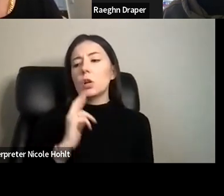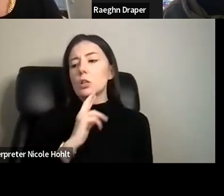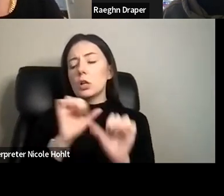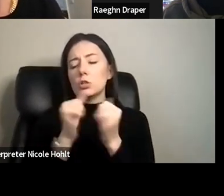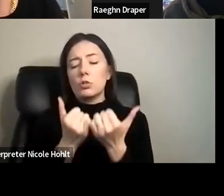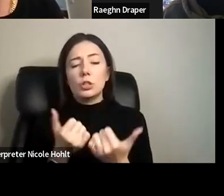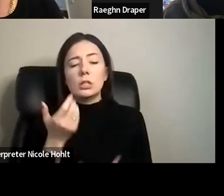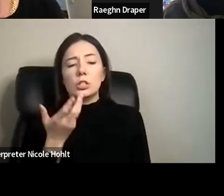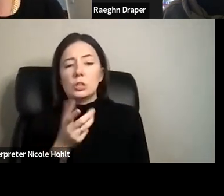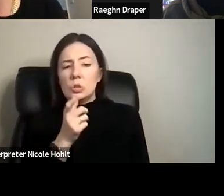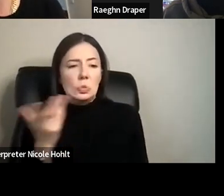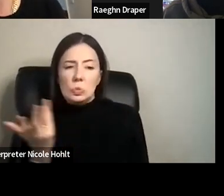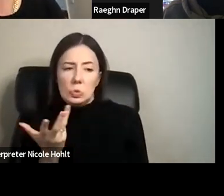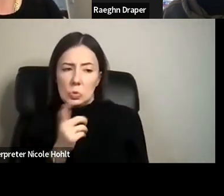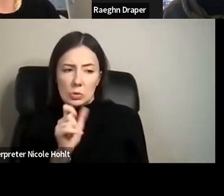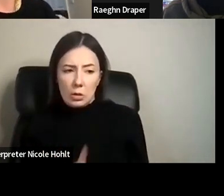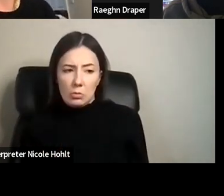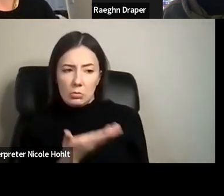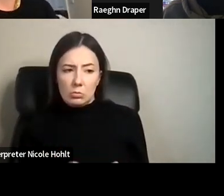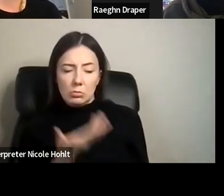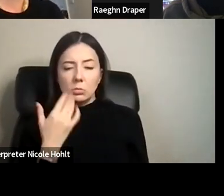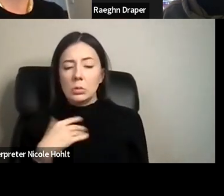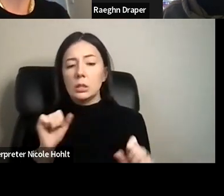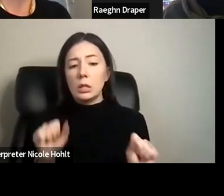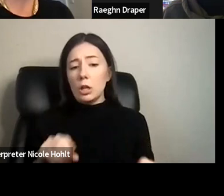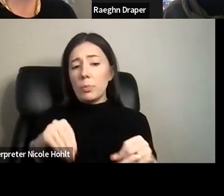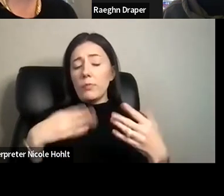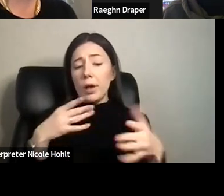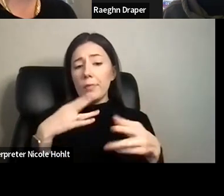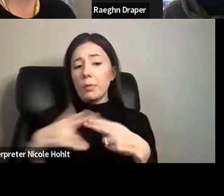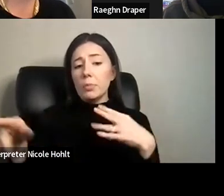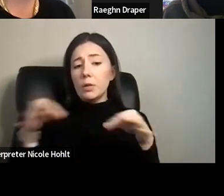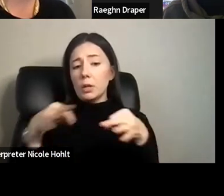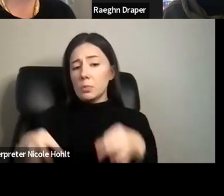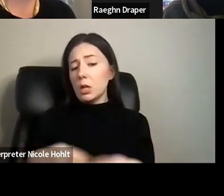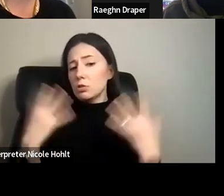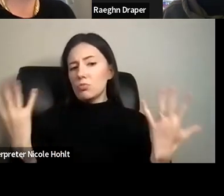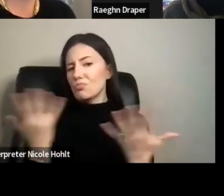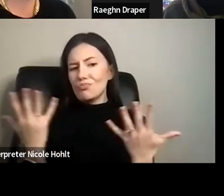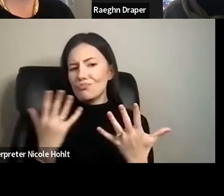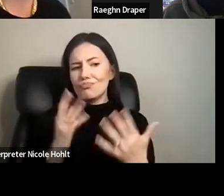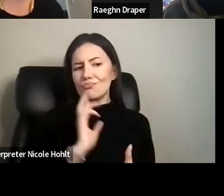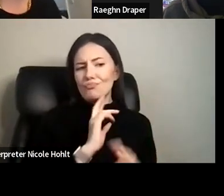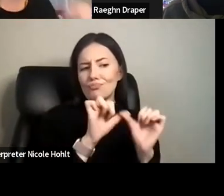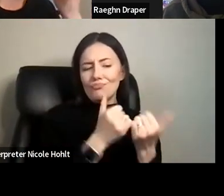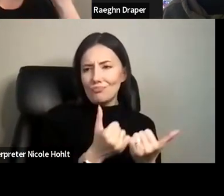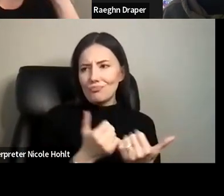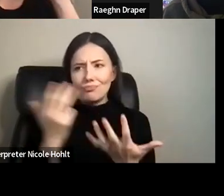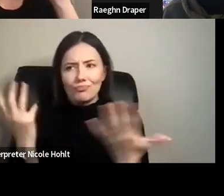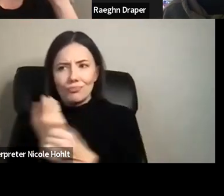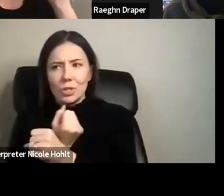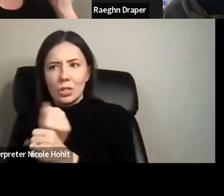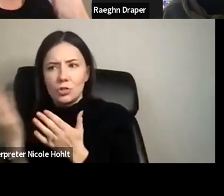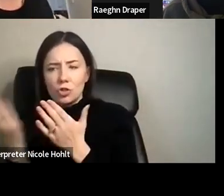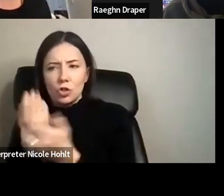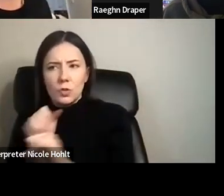just give us a brief explanation, what are these what is the Restaurant Association and what is ServSafe,